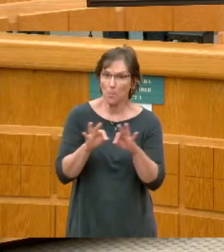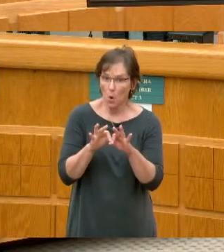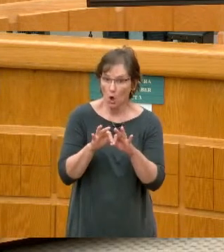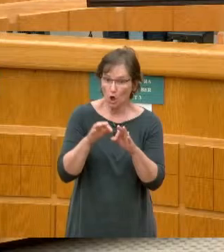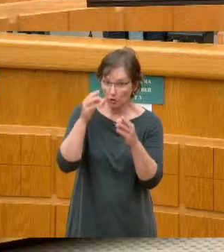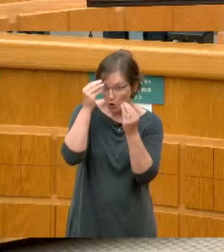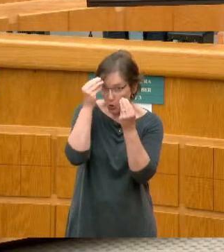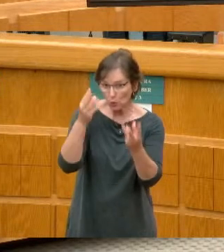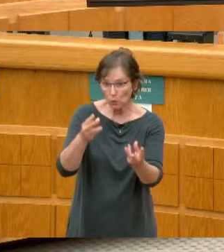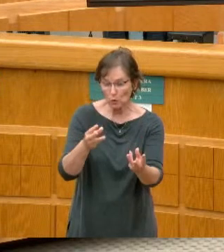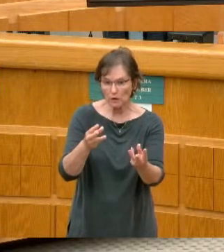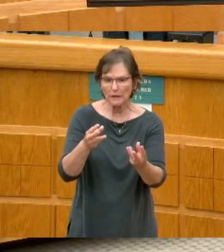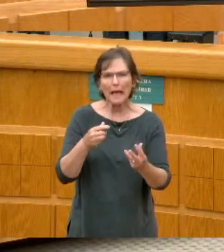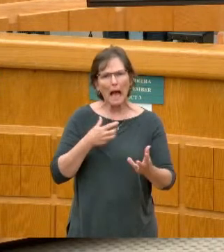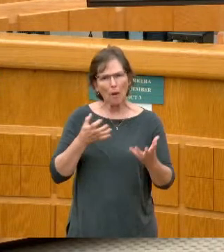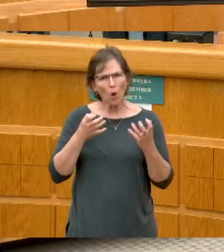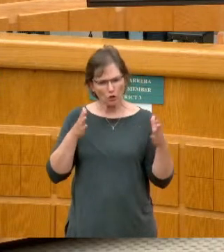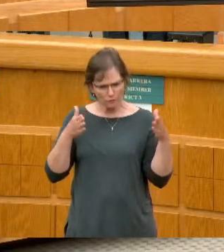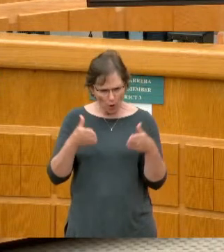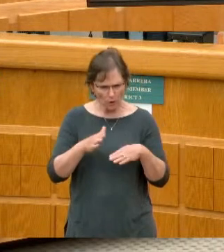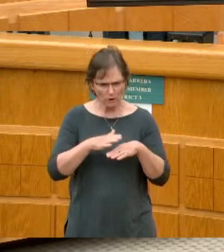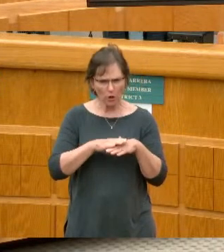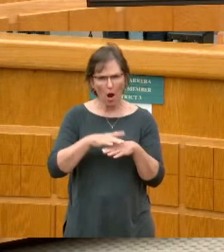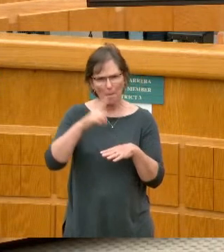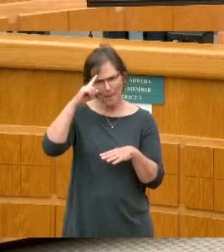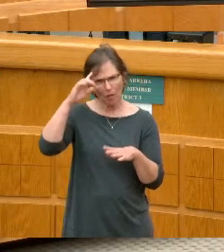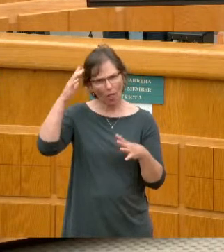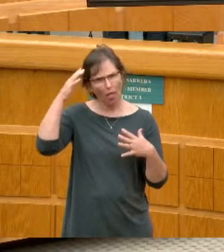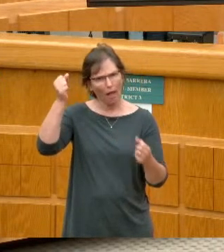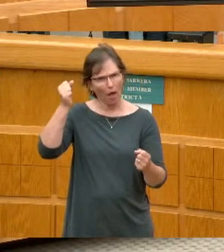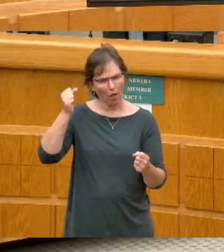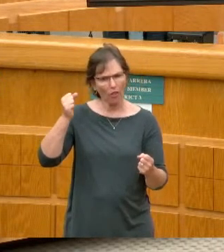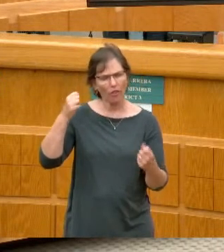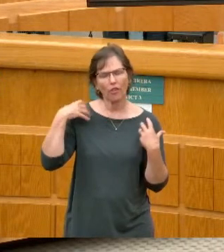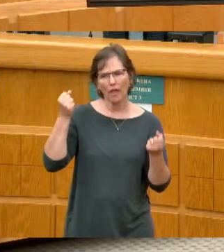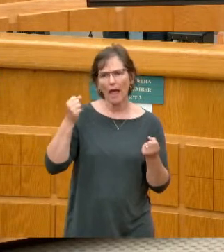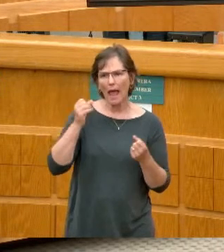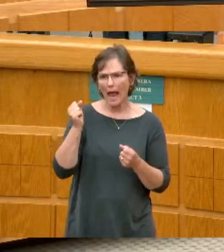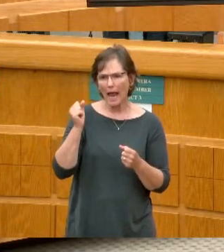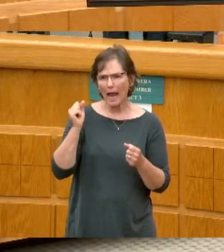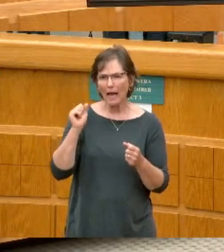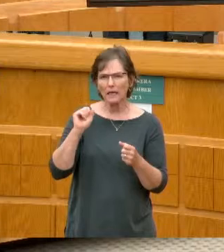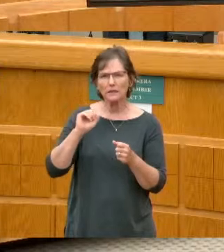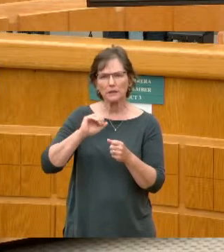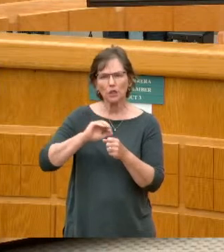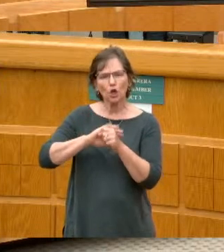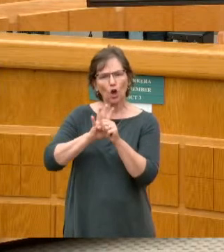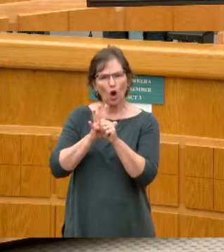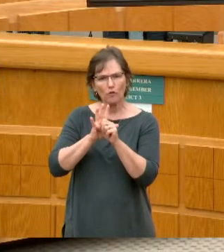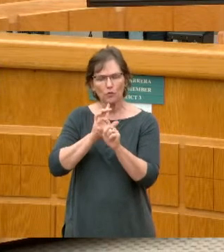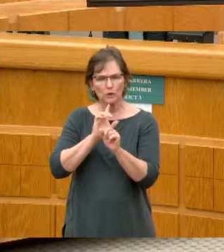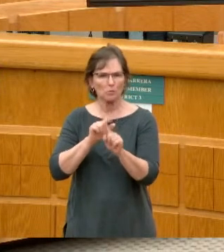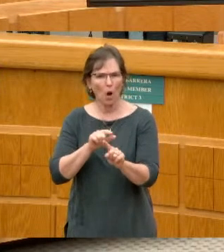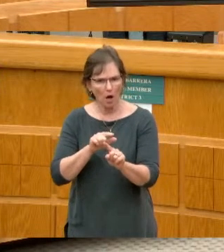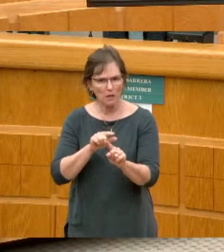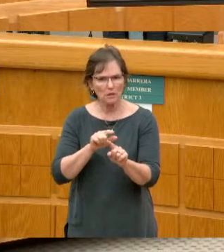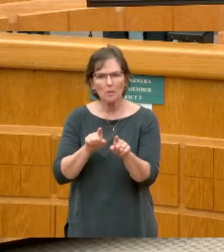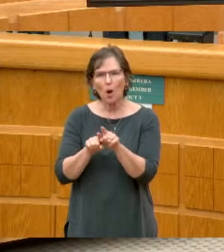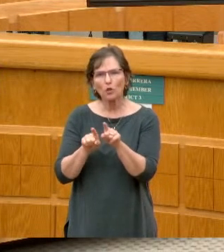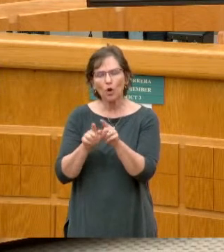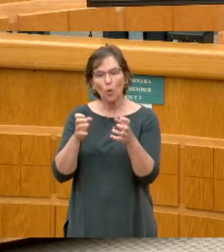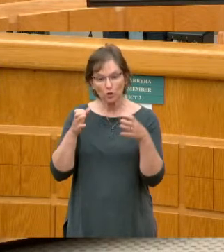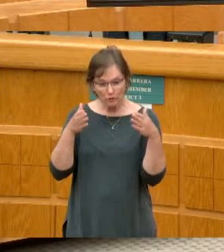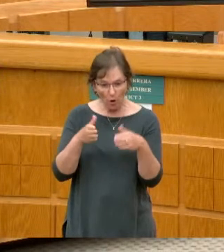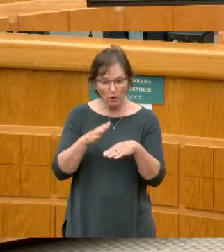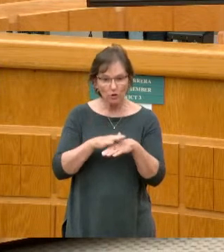Good afternoon. Barbara Canales, Nueces County Judge. I think it's been an eventful day, and I have some